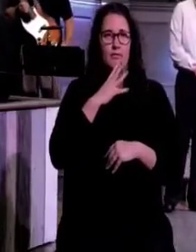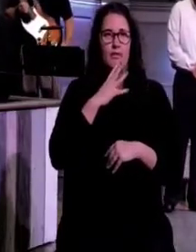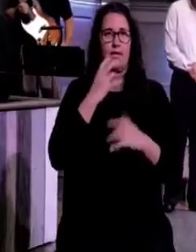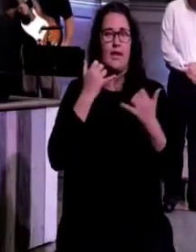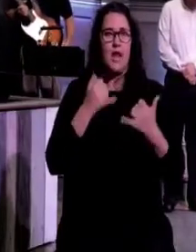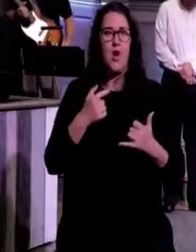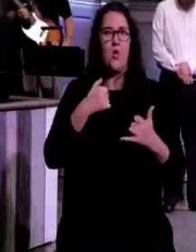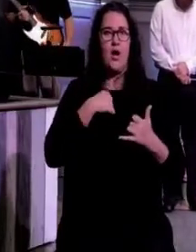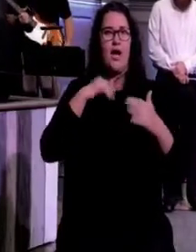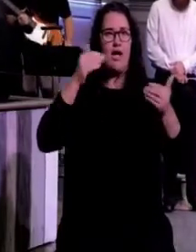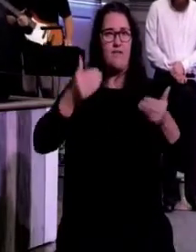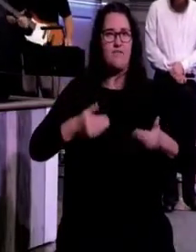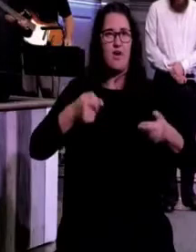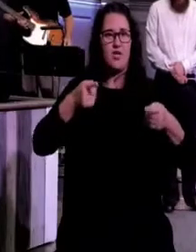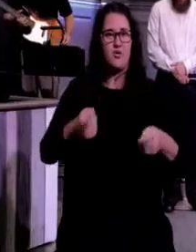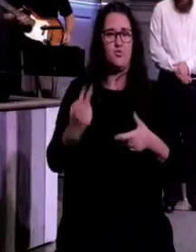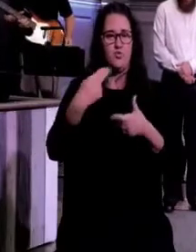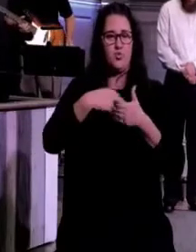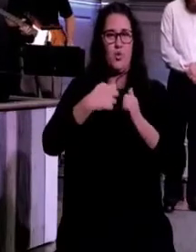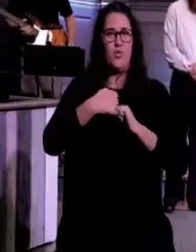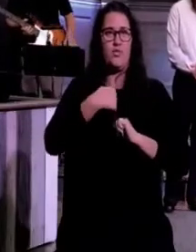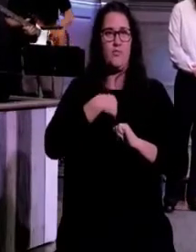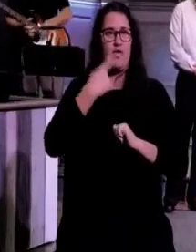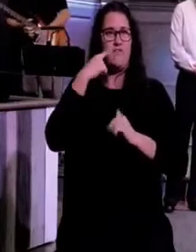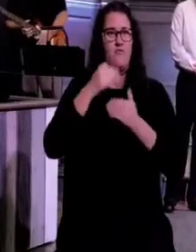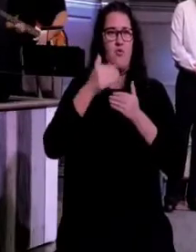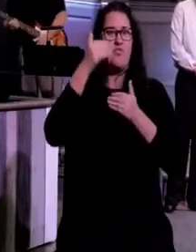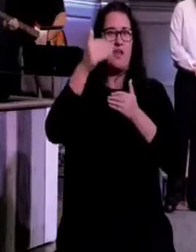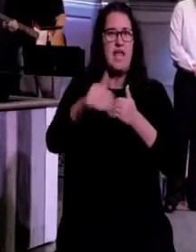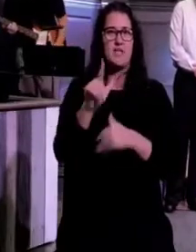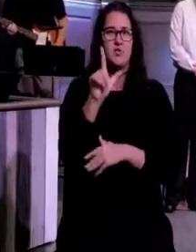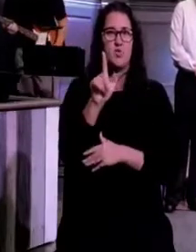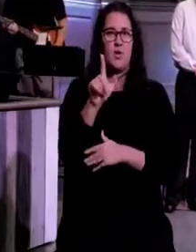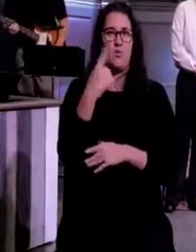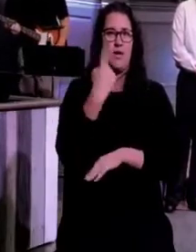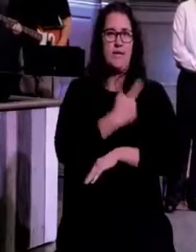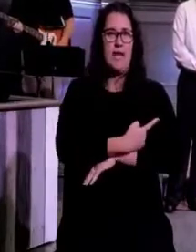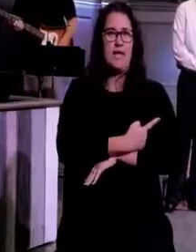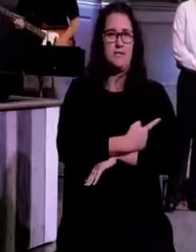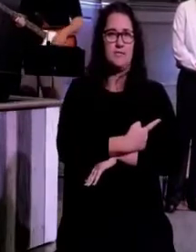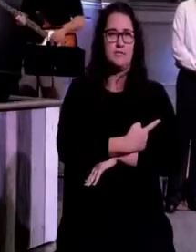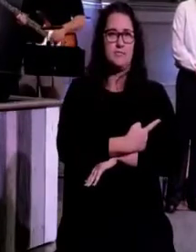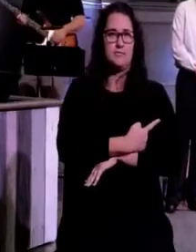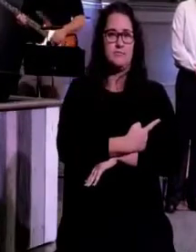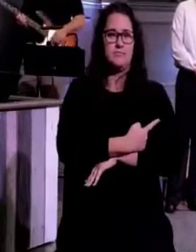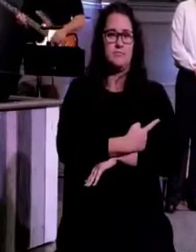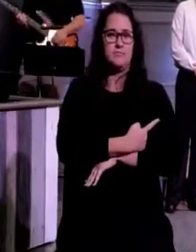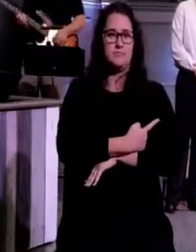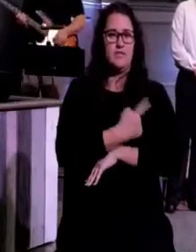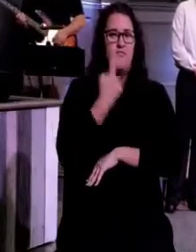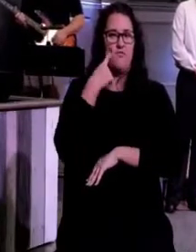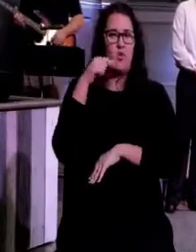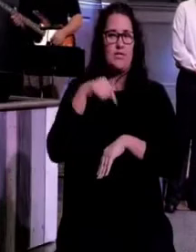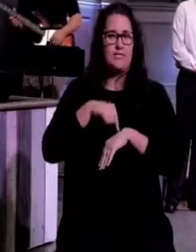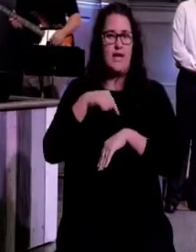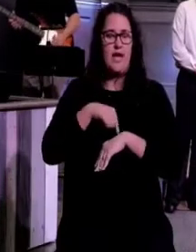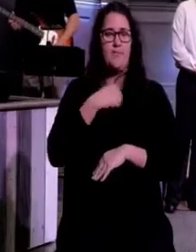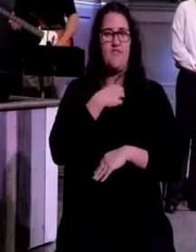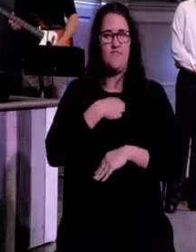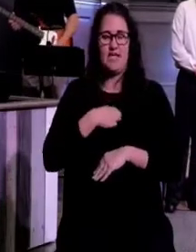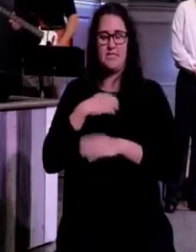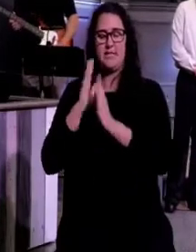And now I invite you to join with me for the next 21 days for a time of fasting and